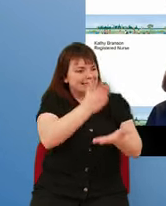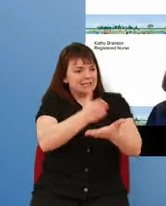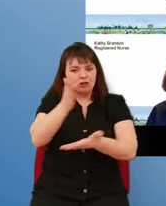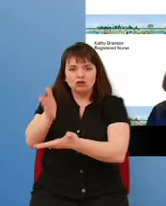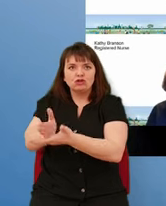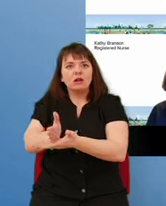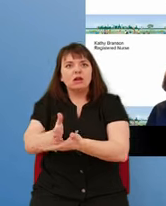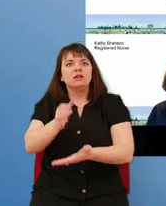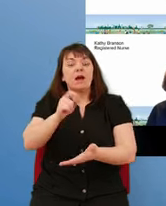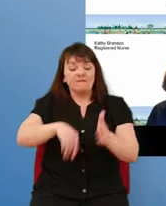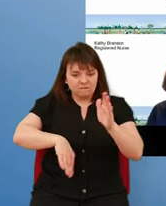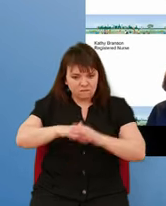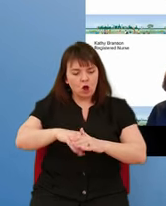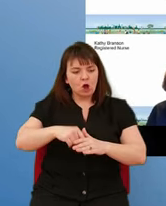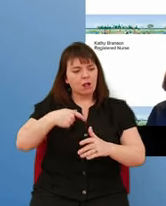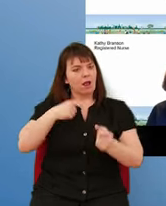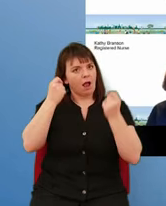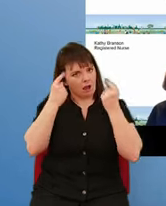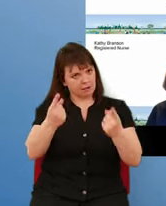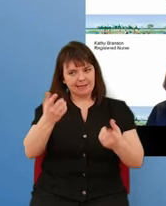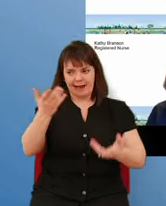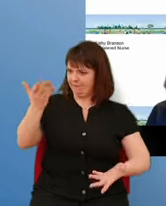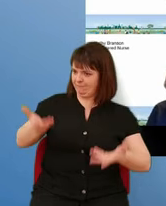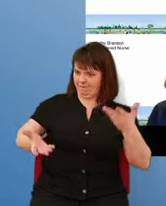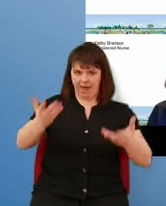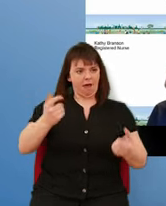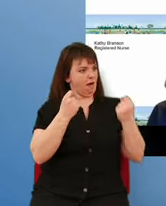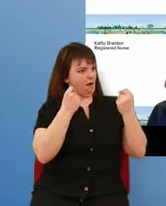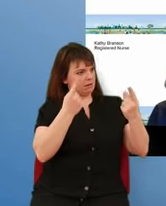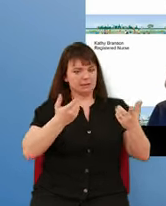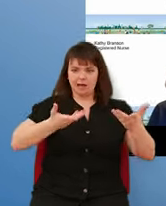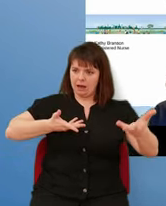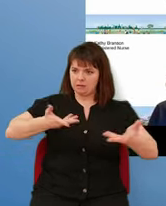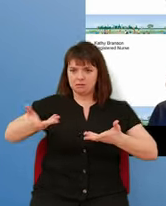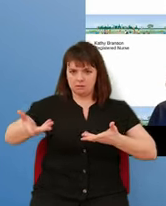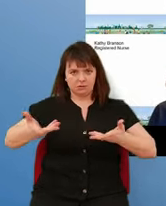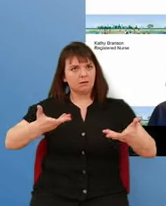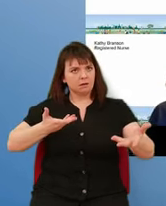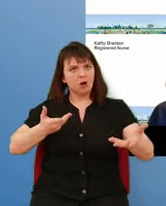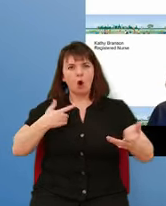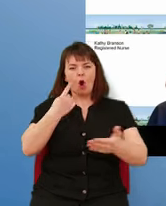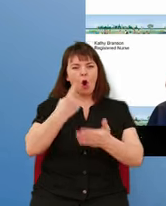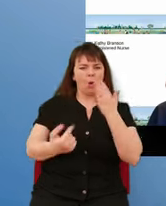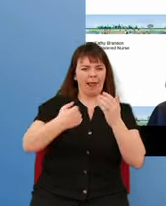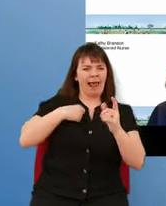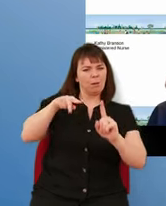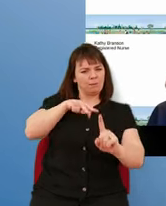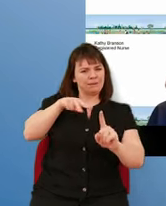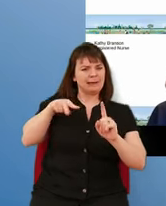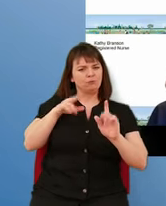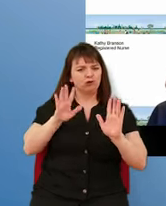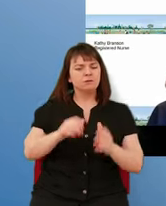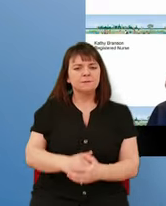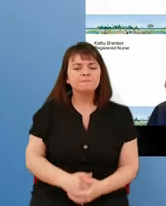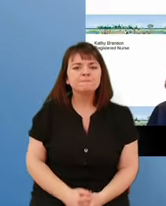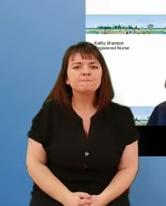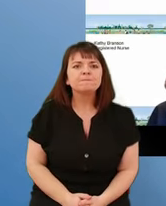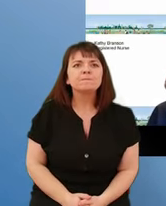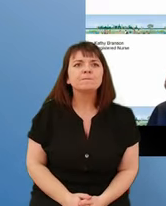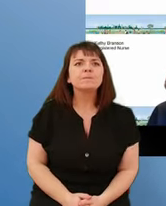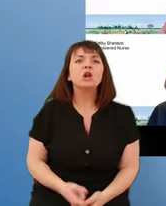or misconceptions. So that's kind of the remainder to do for the rest of this month, is to ensure that we have